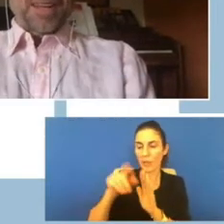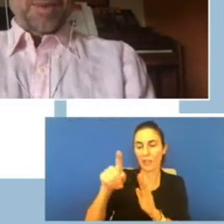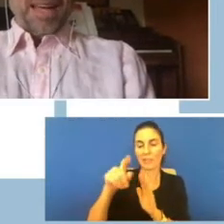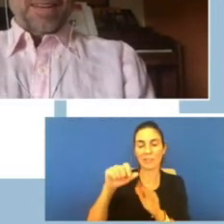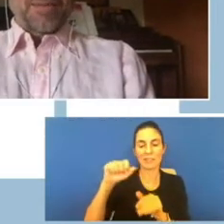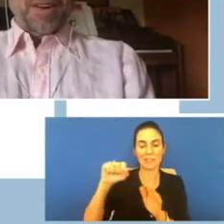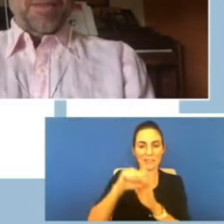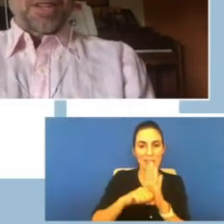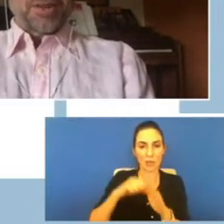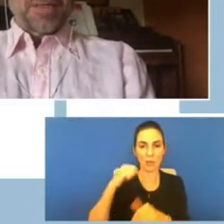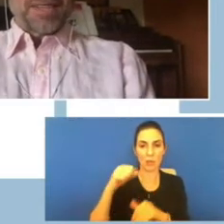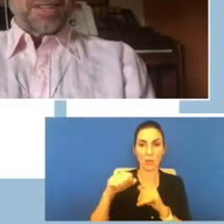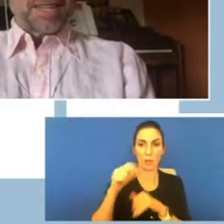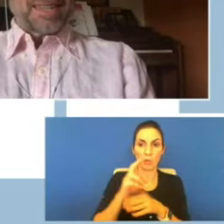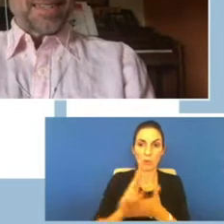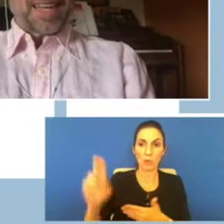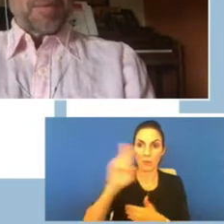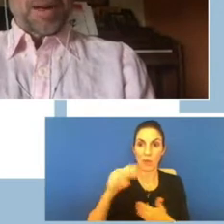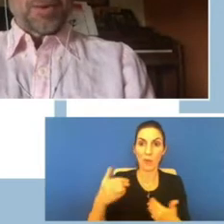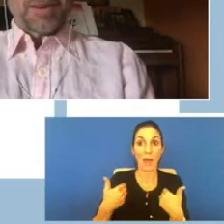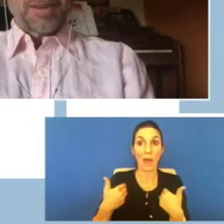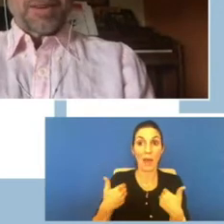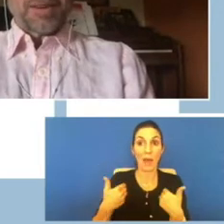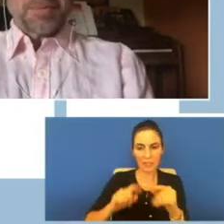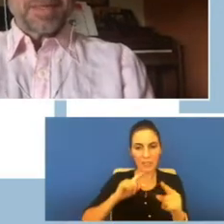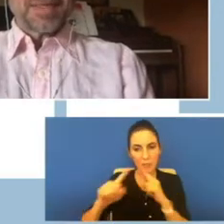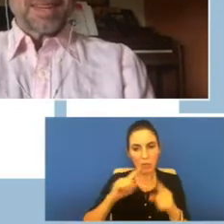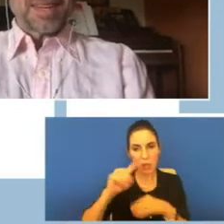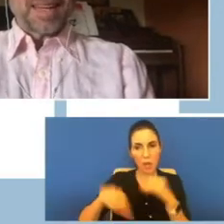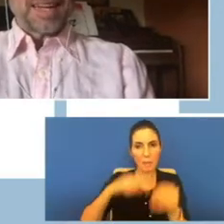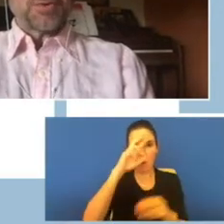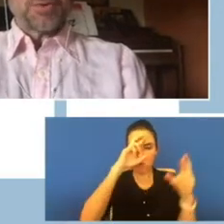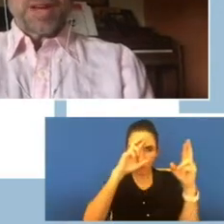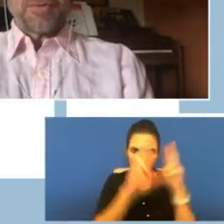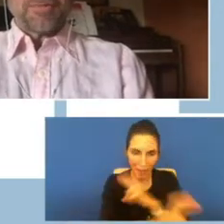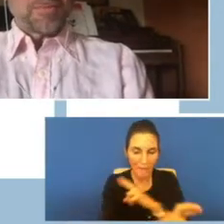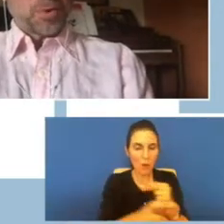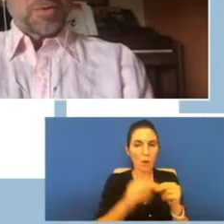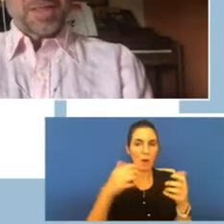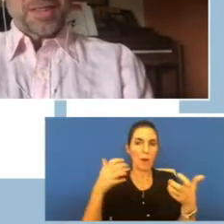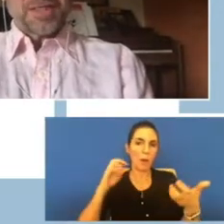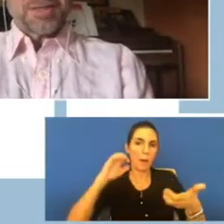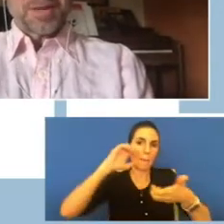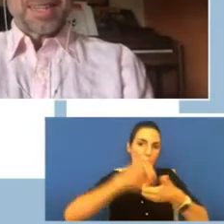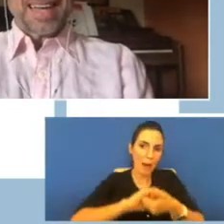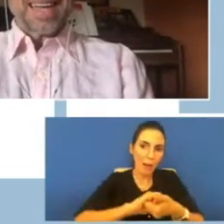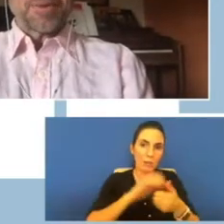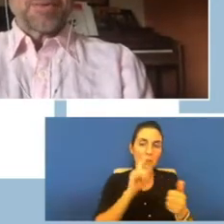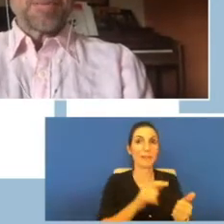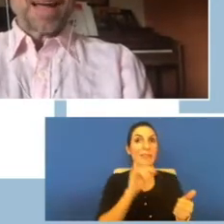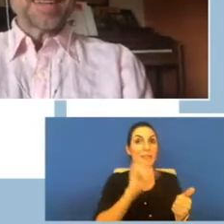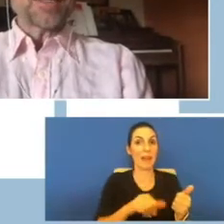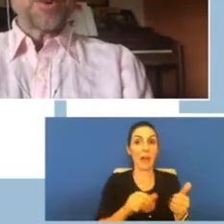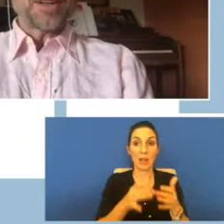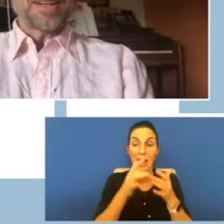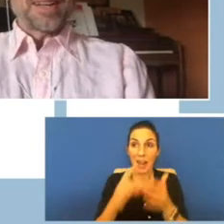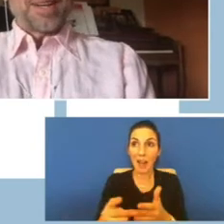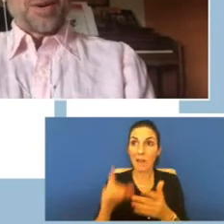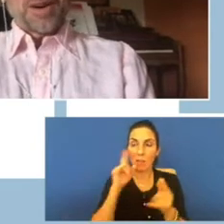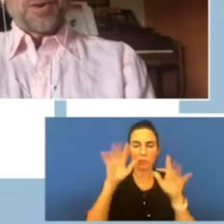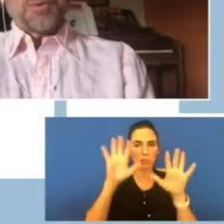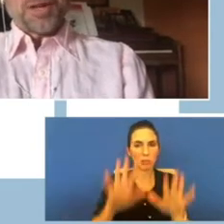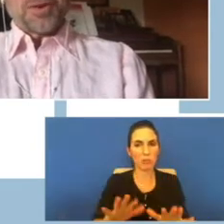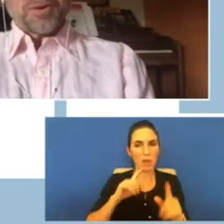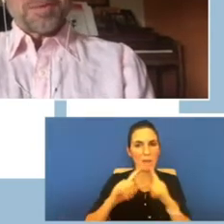reflect briefly that we had a very rich conversation yesterday about partnerships that led to great conversations during the day. I want to remind us